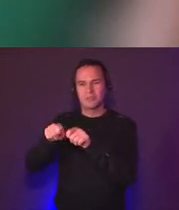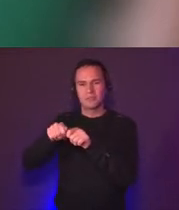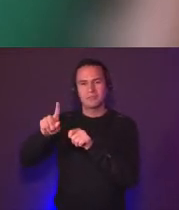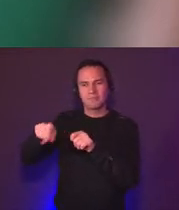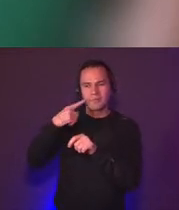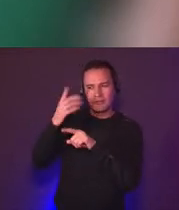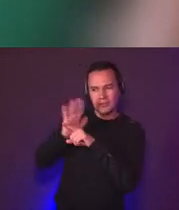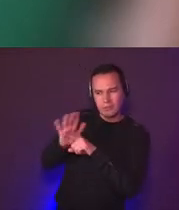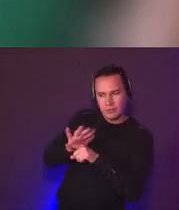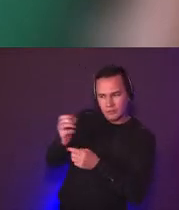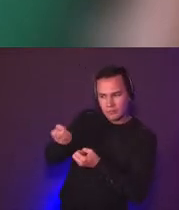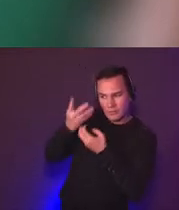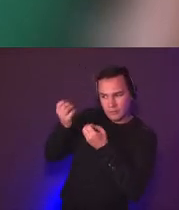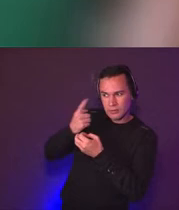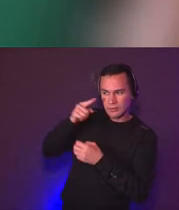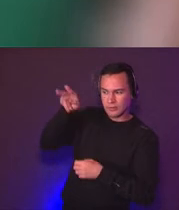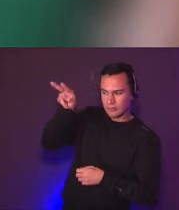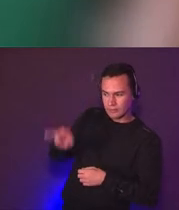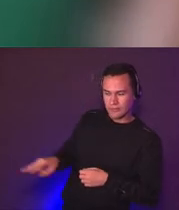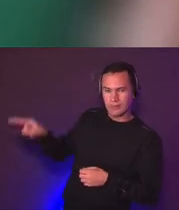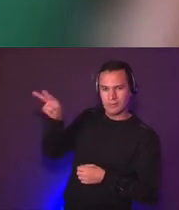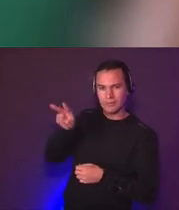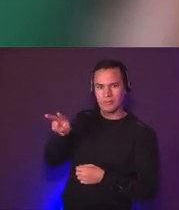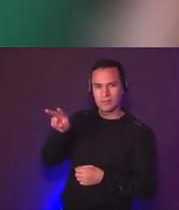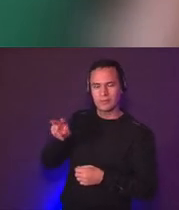could impact policy. And,